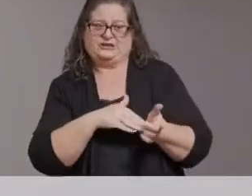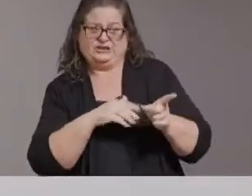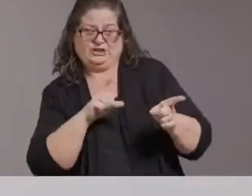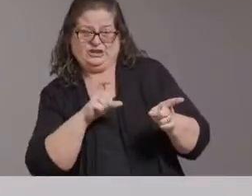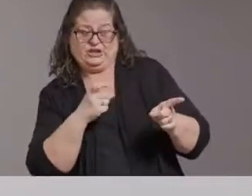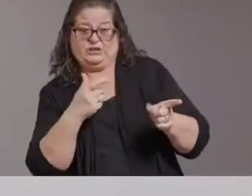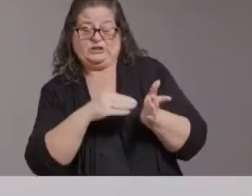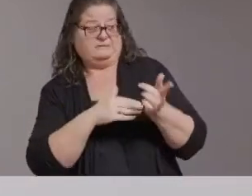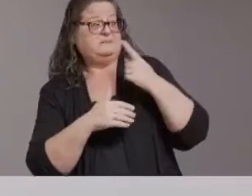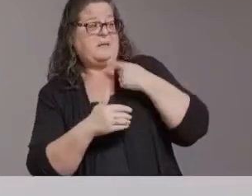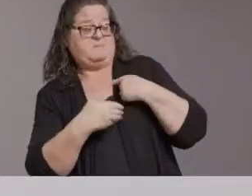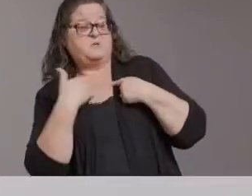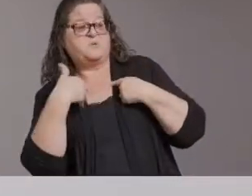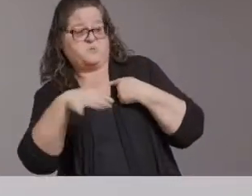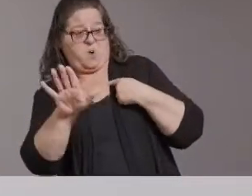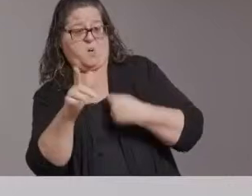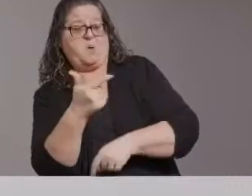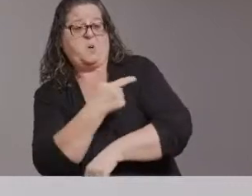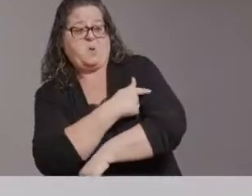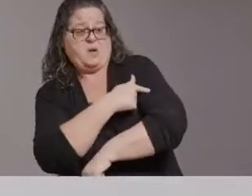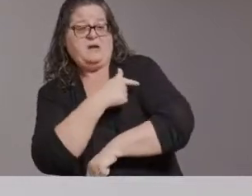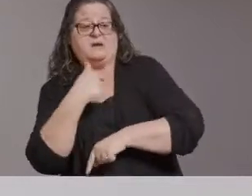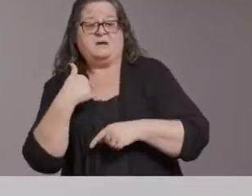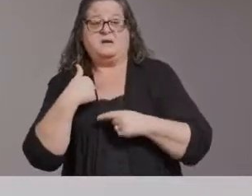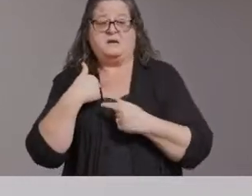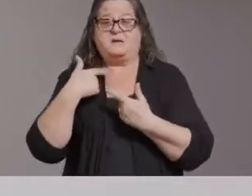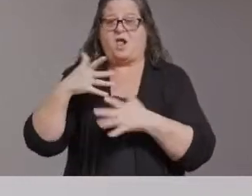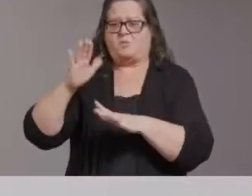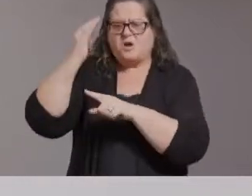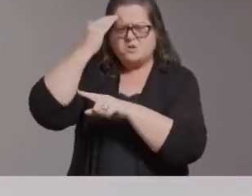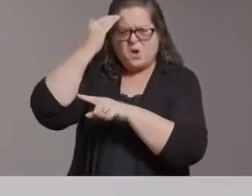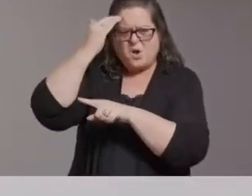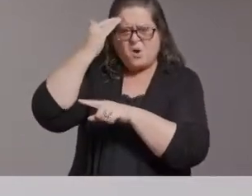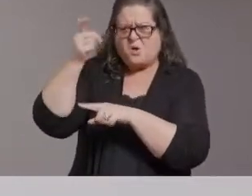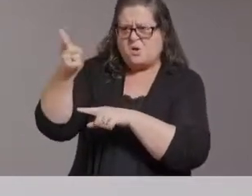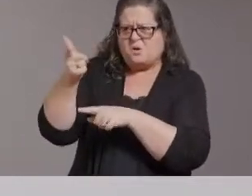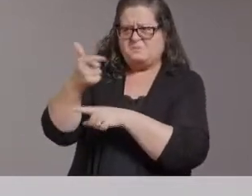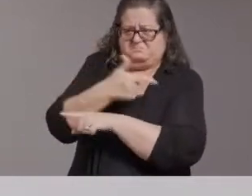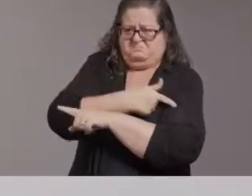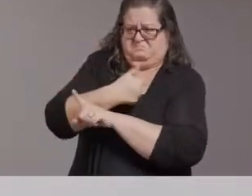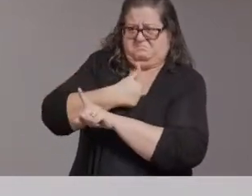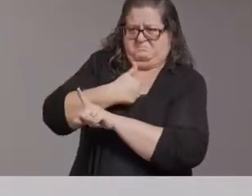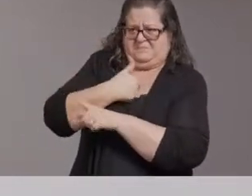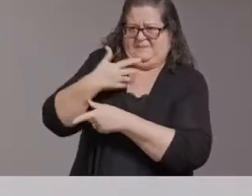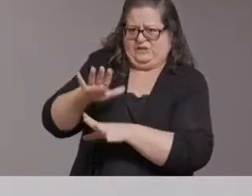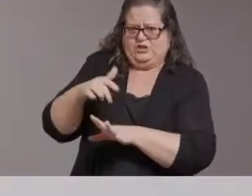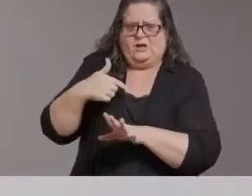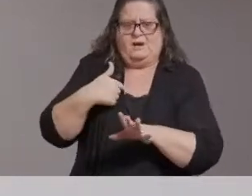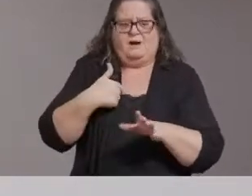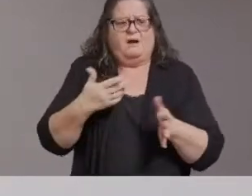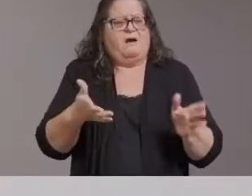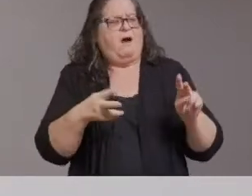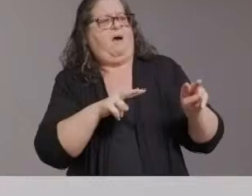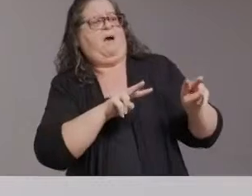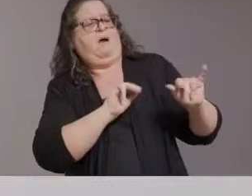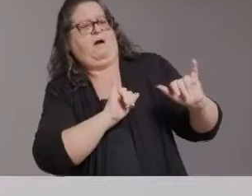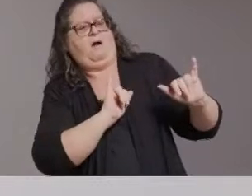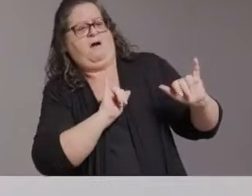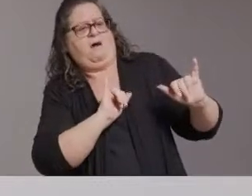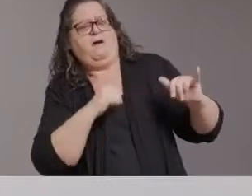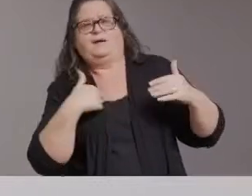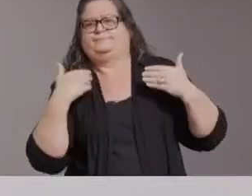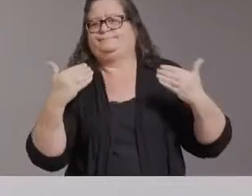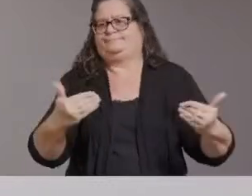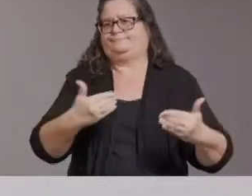that, or somebody that they knew that got vaccinated, encouraged them to get vaccinated. What you'll see is as